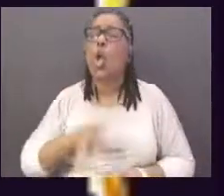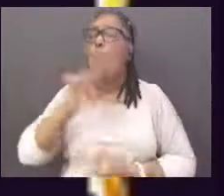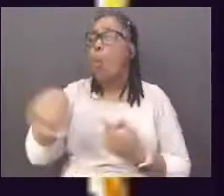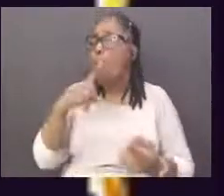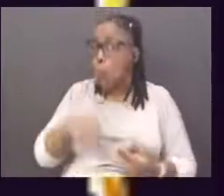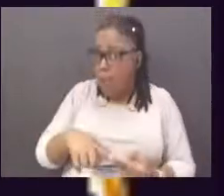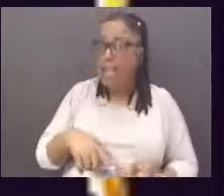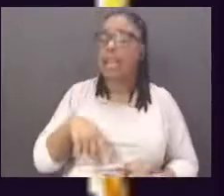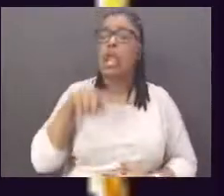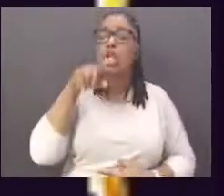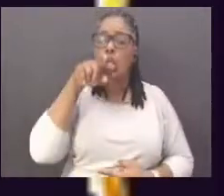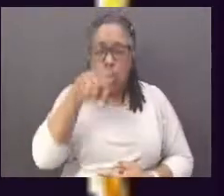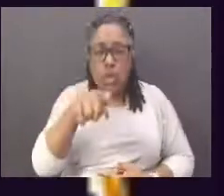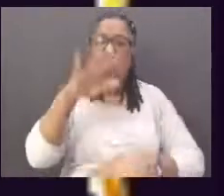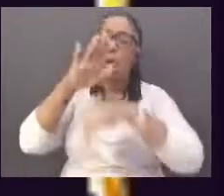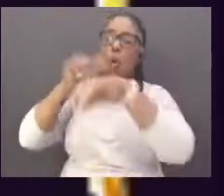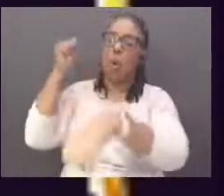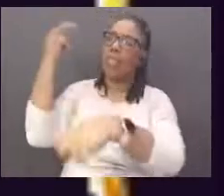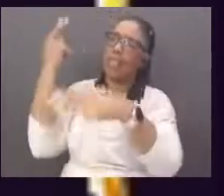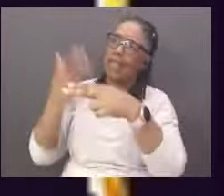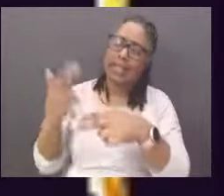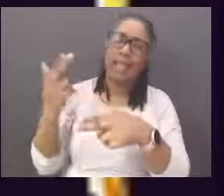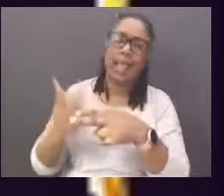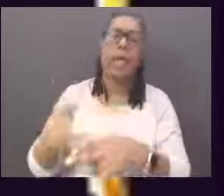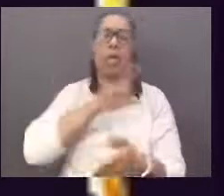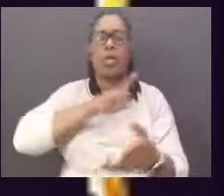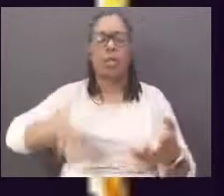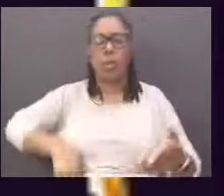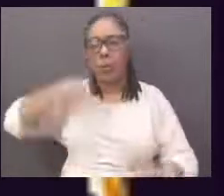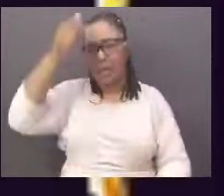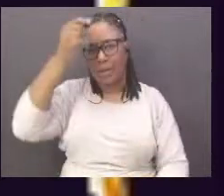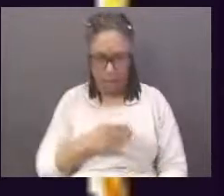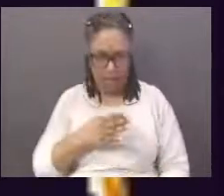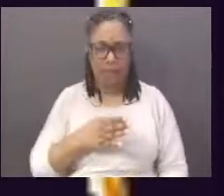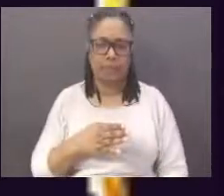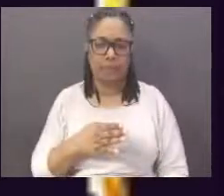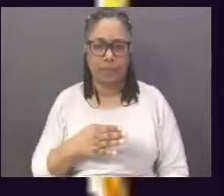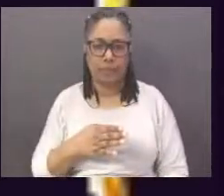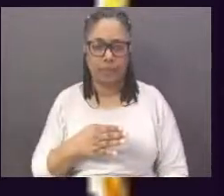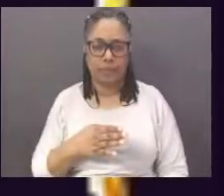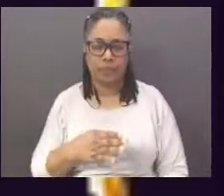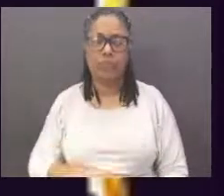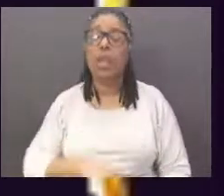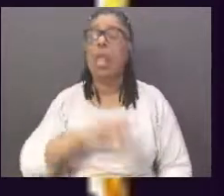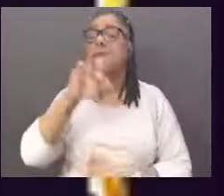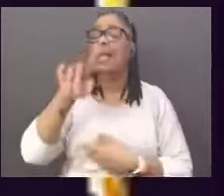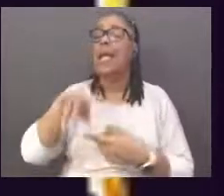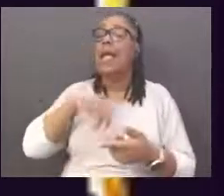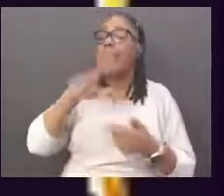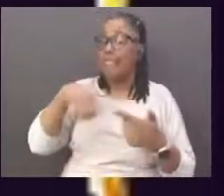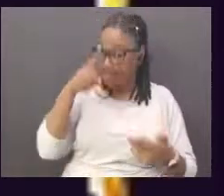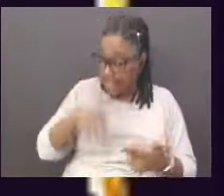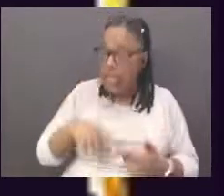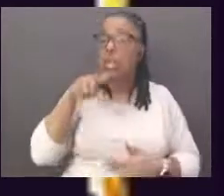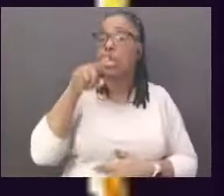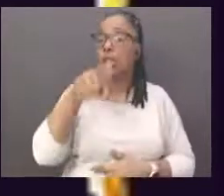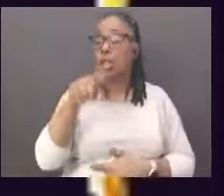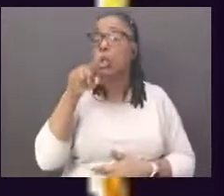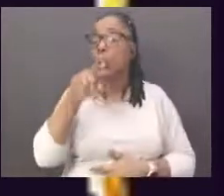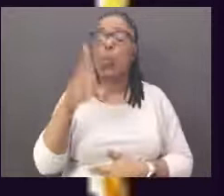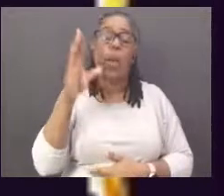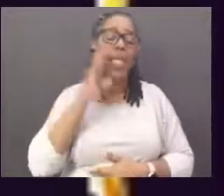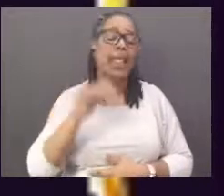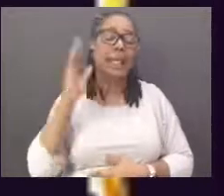and call upon the Lord God of Elisha and strike the waters. It is then that you will open the door to